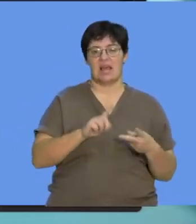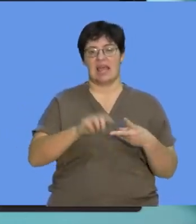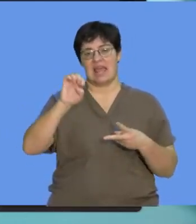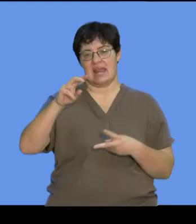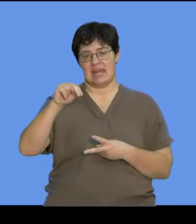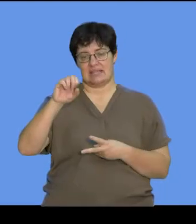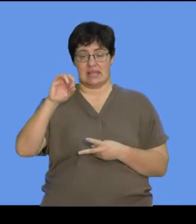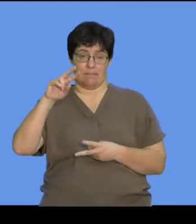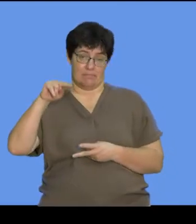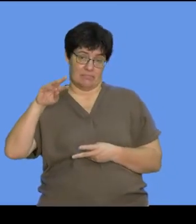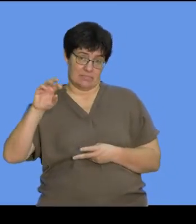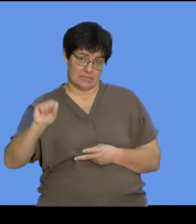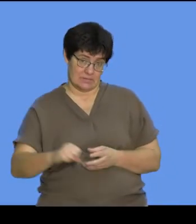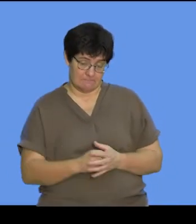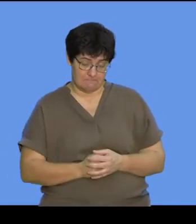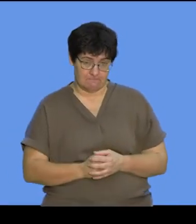enzymes.